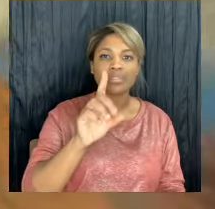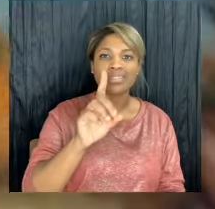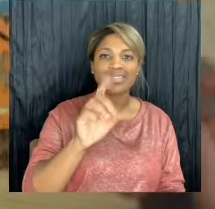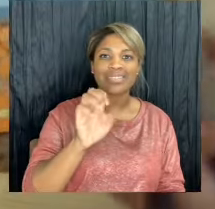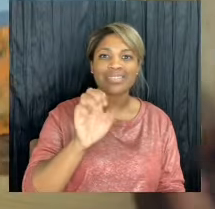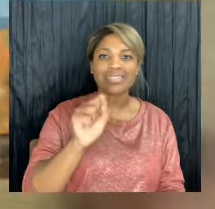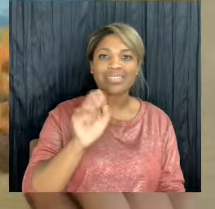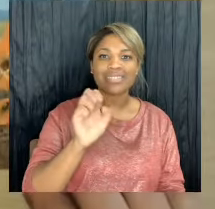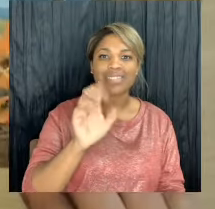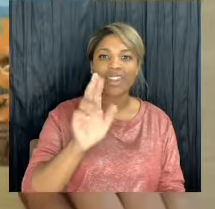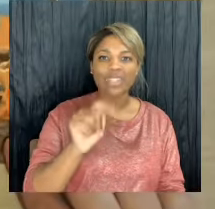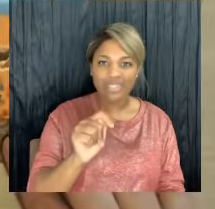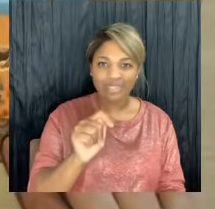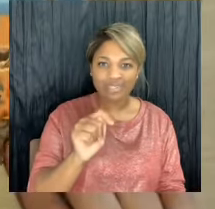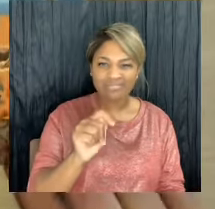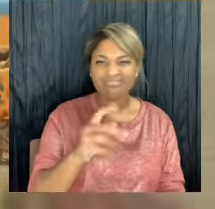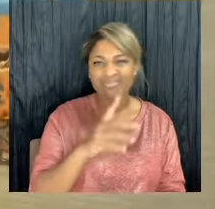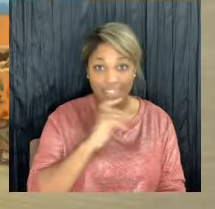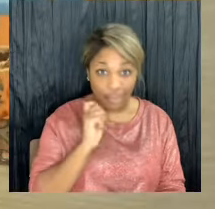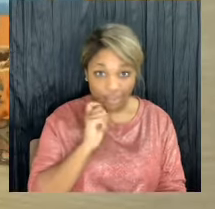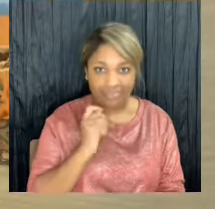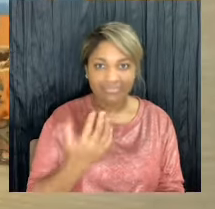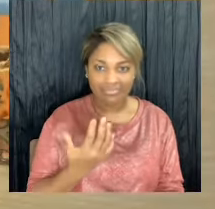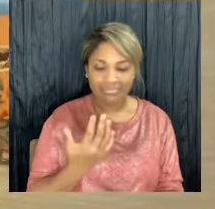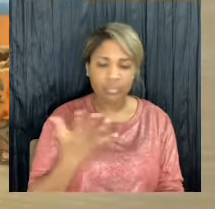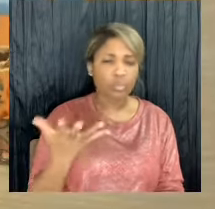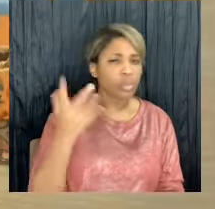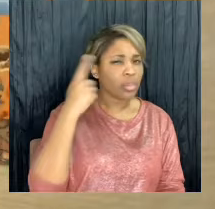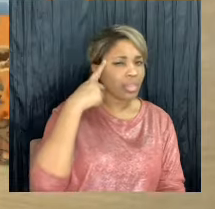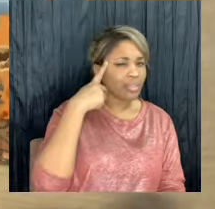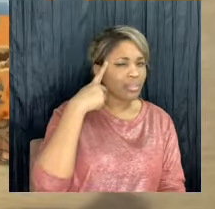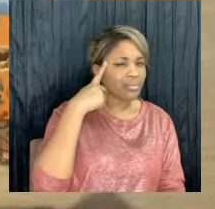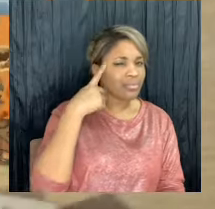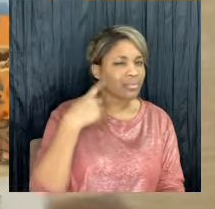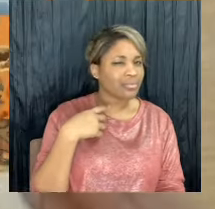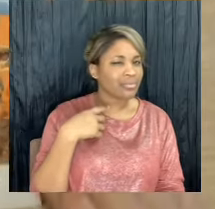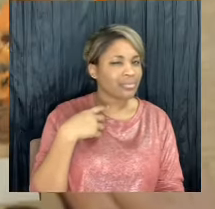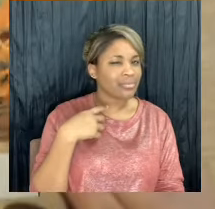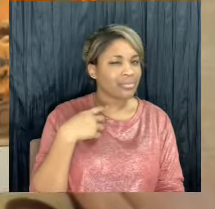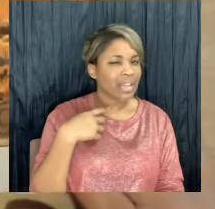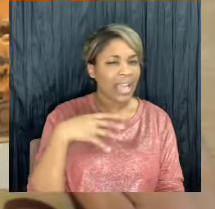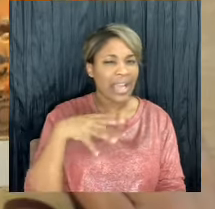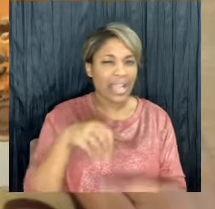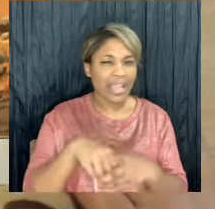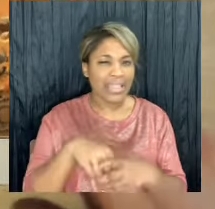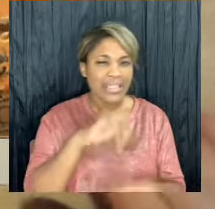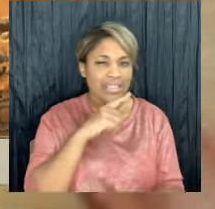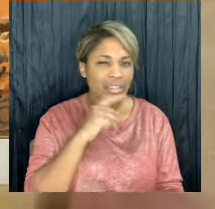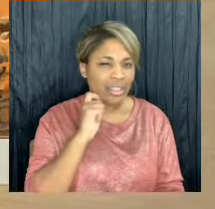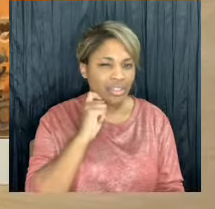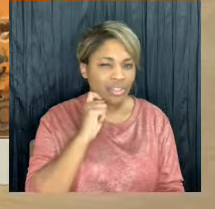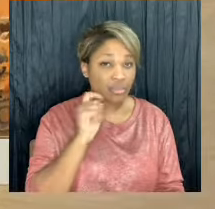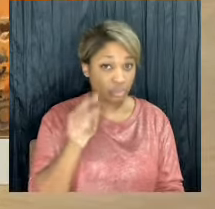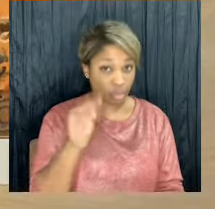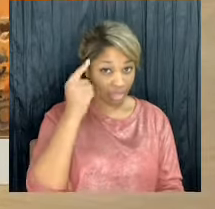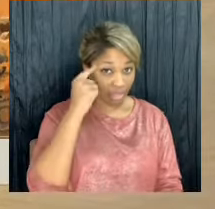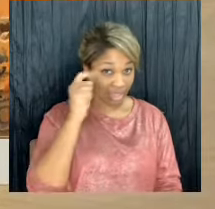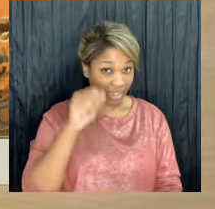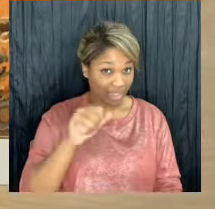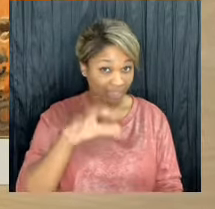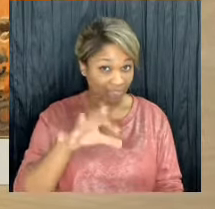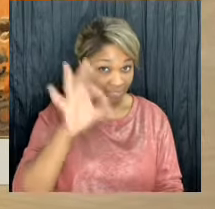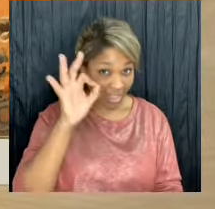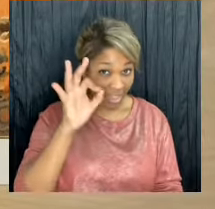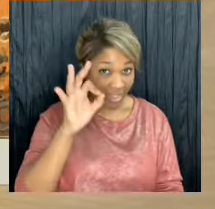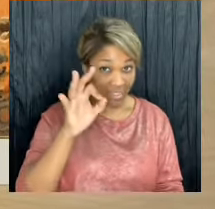the desert. What do you think? In the desert, do you think you could